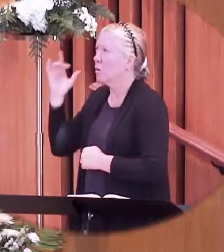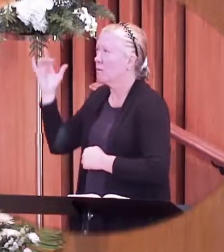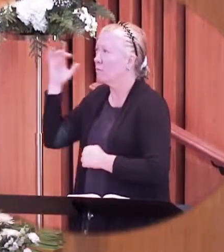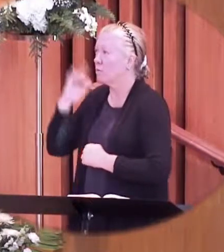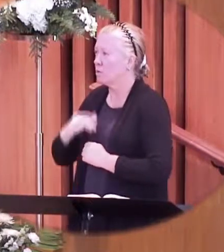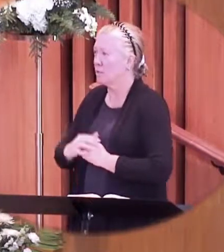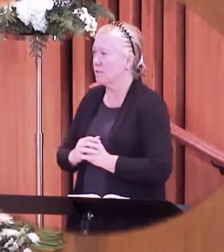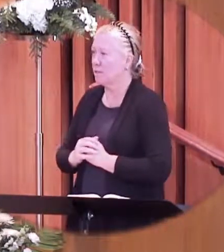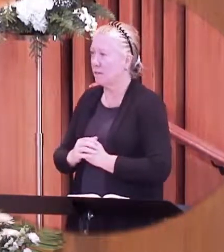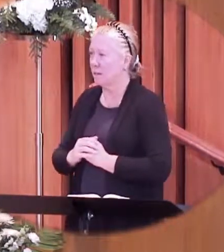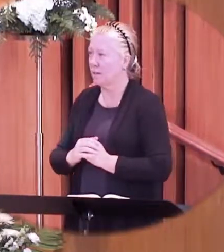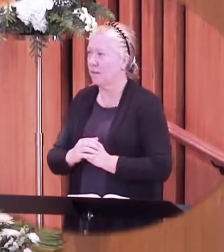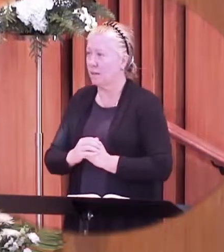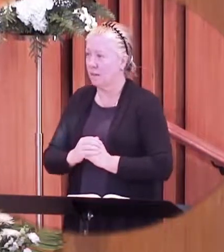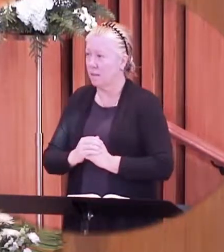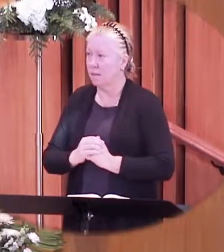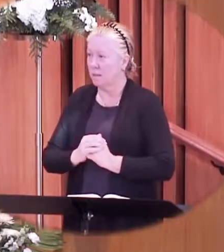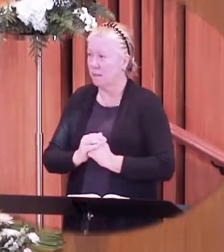mercy.